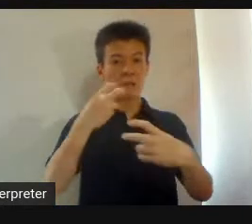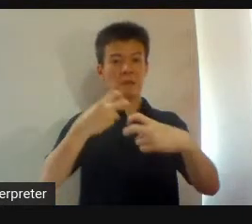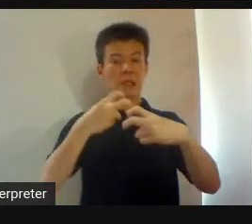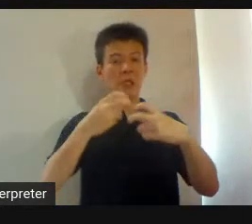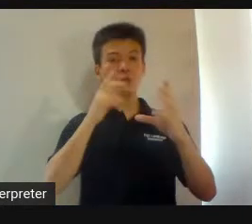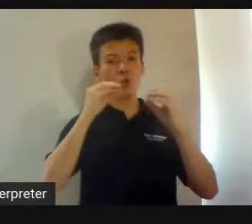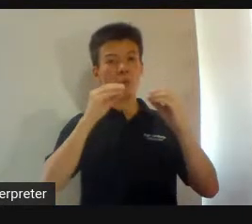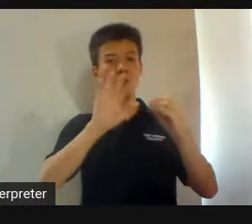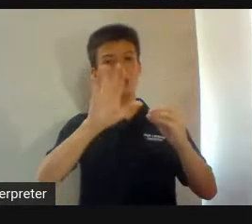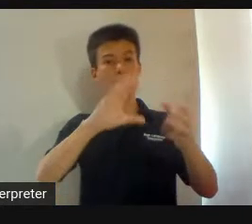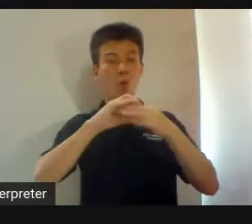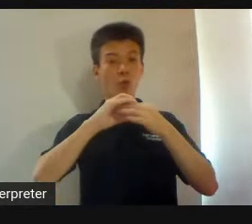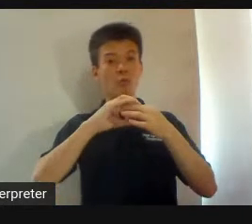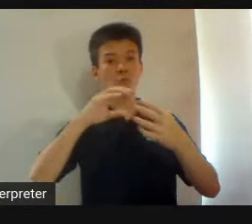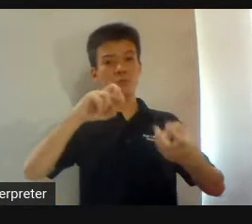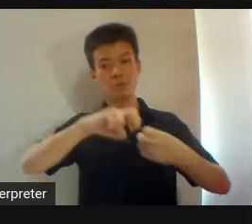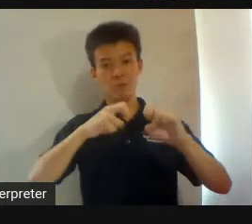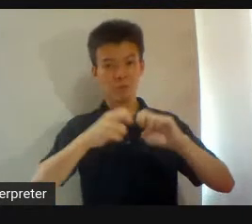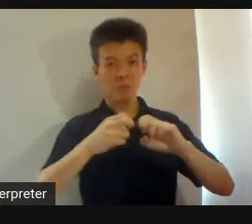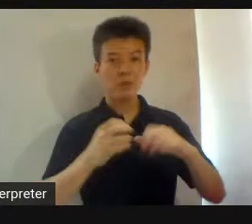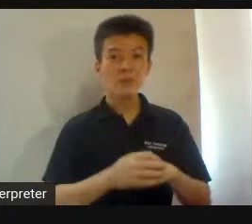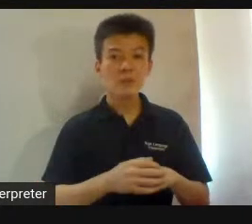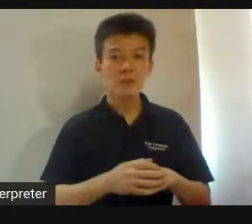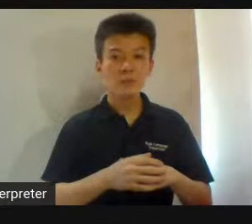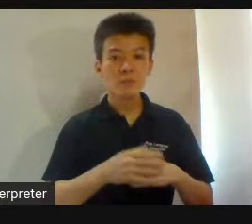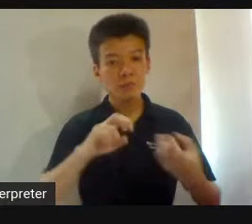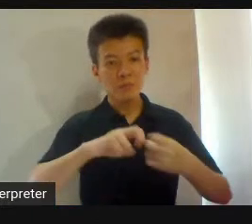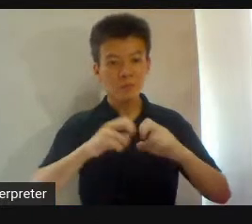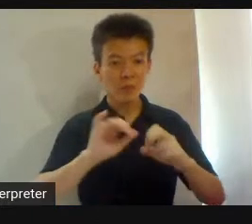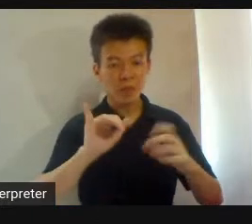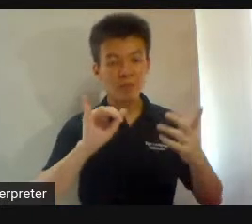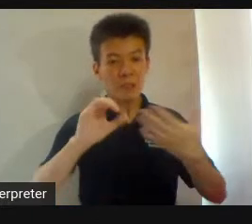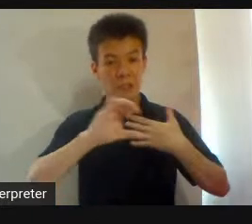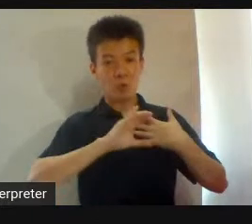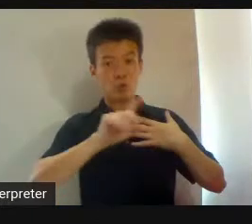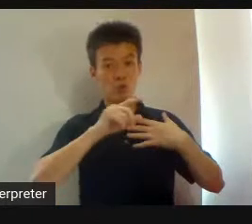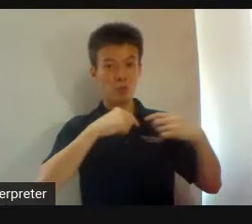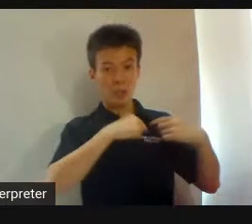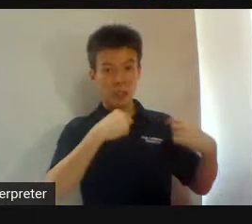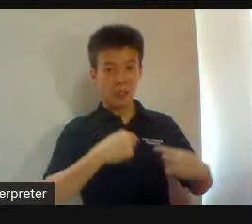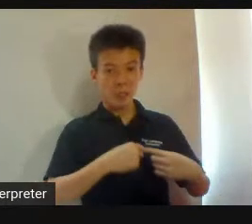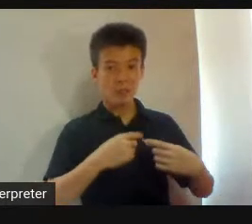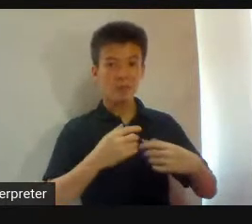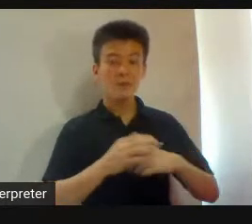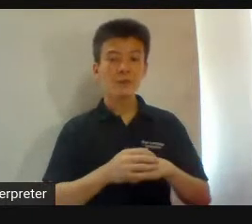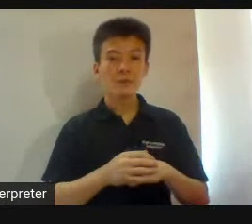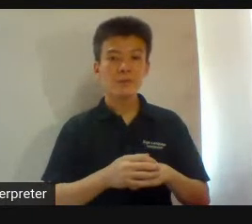talk about their own issues and issues that are very close to their heart. So